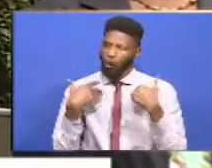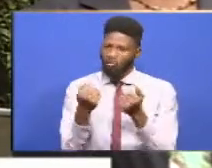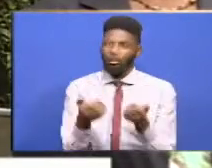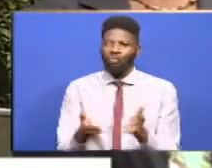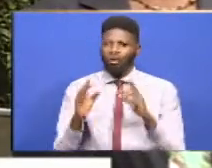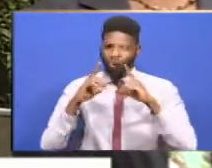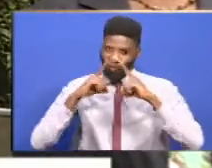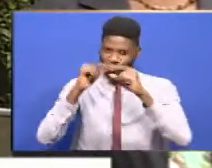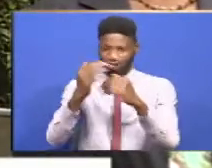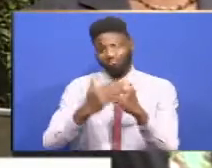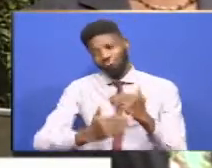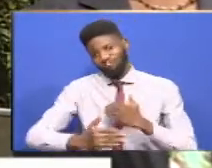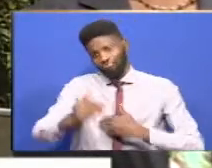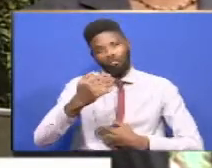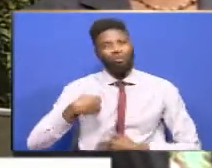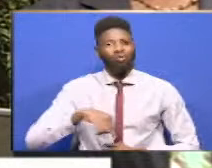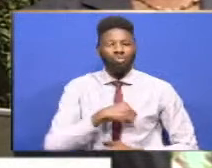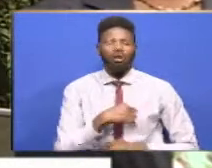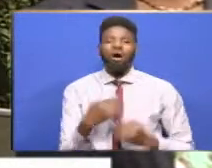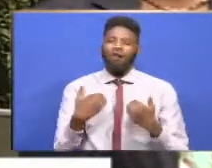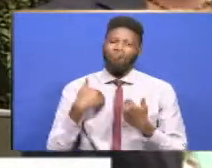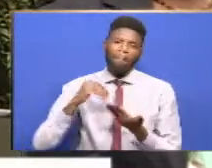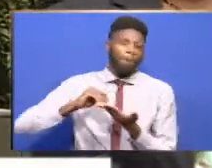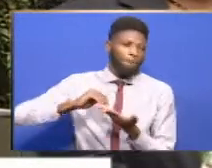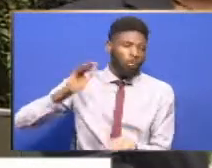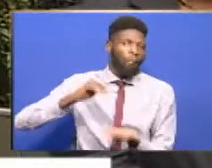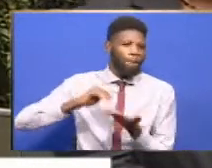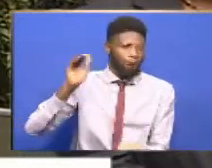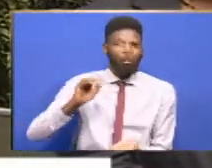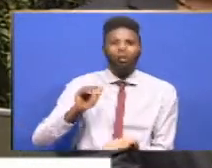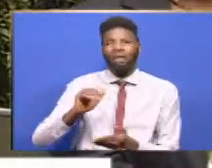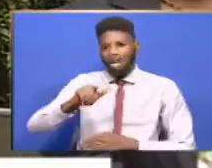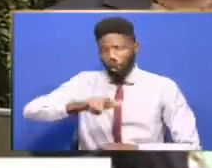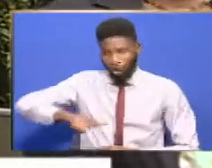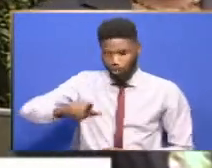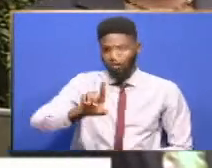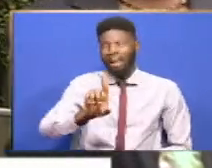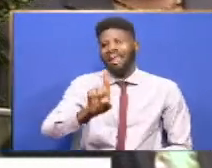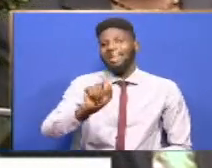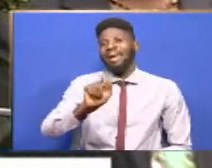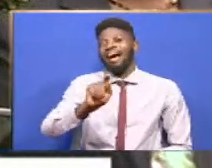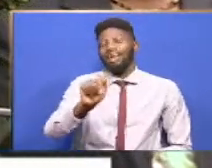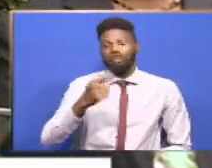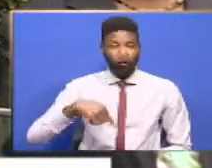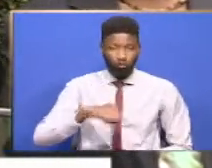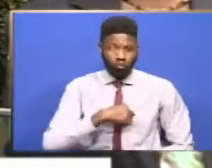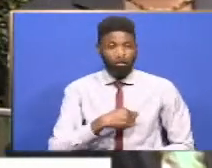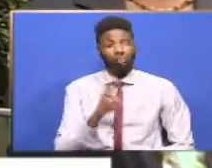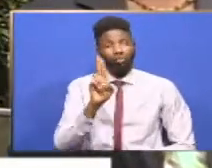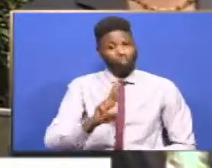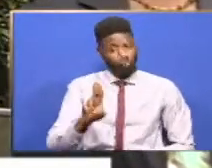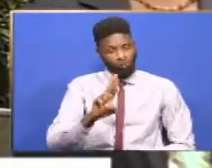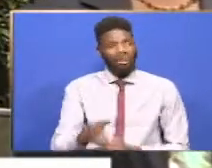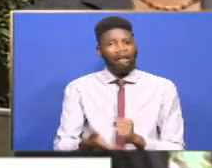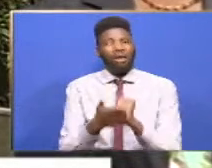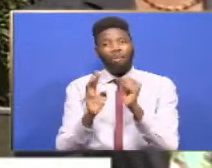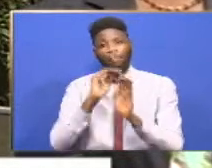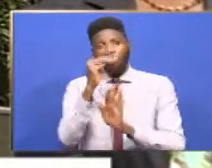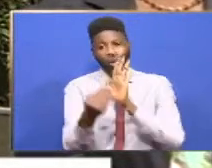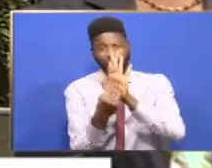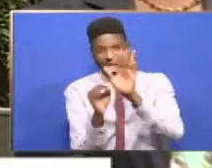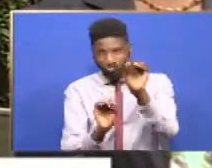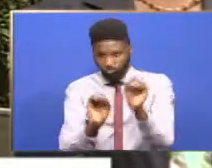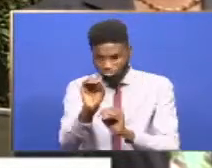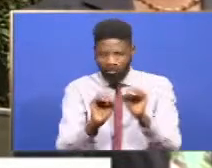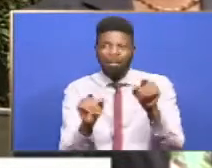forward, we are having more locally generated information, which we are using to be able to model, and